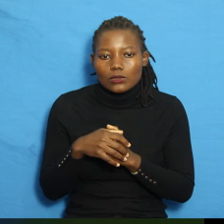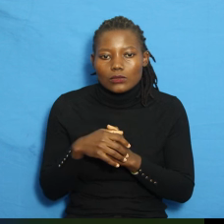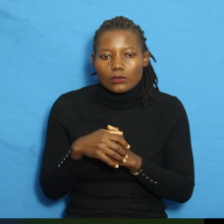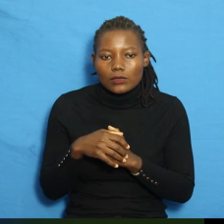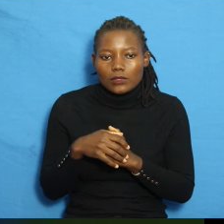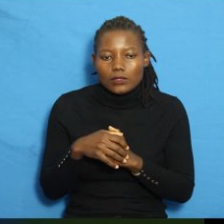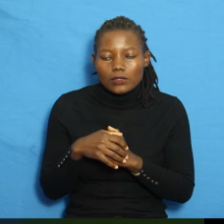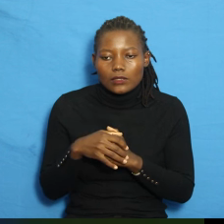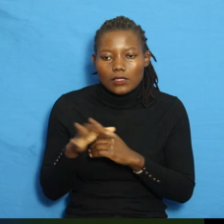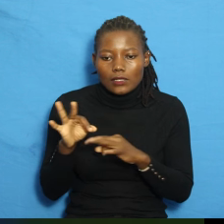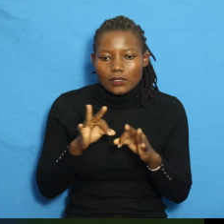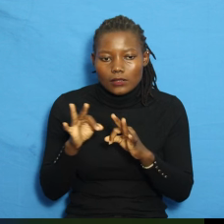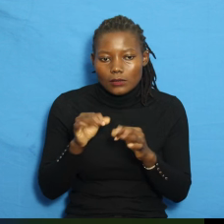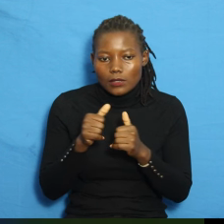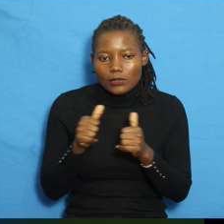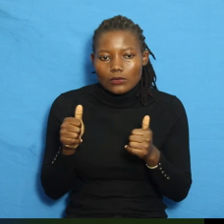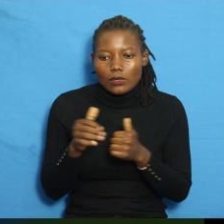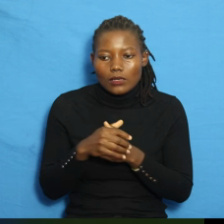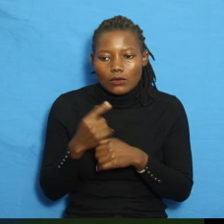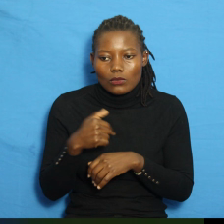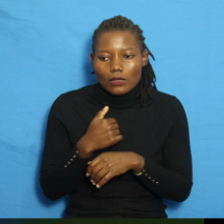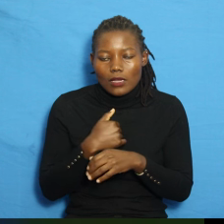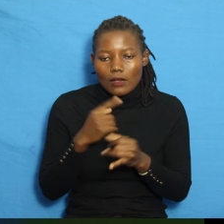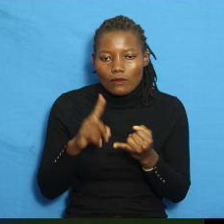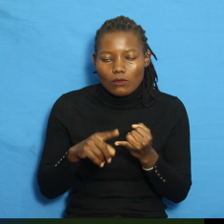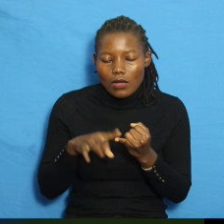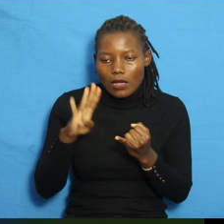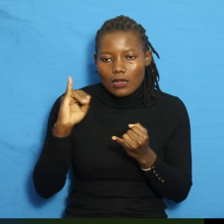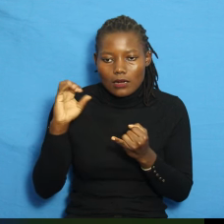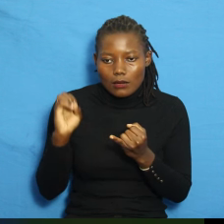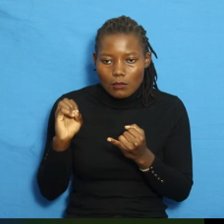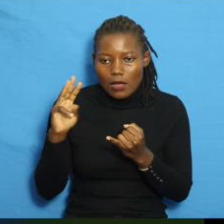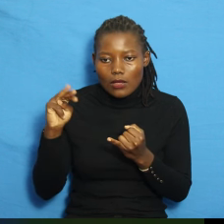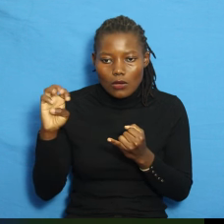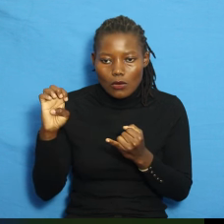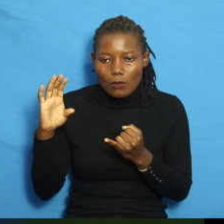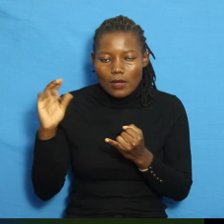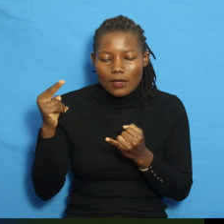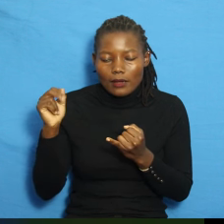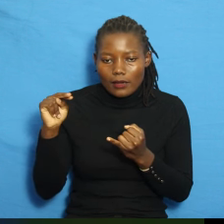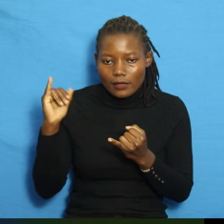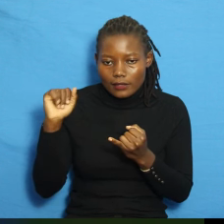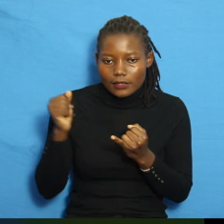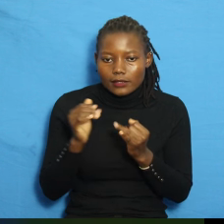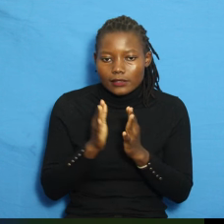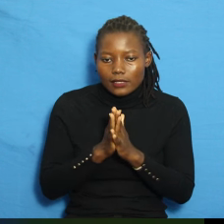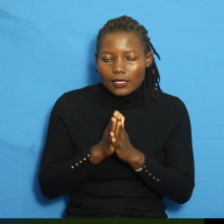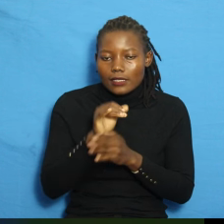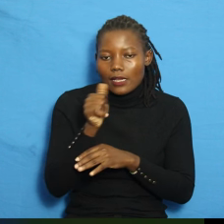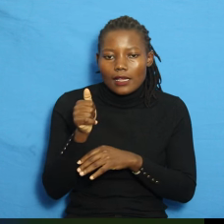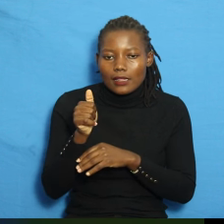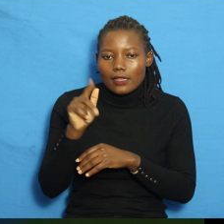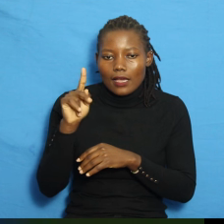explicitly defined. There is biomechanics and there is kinesiology.